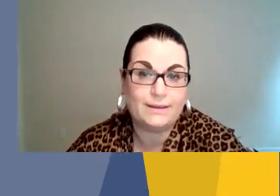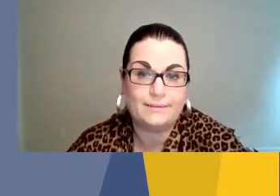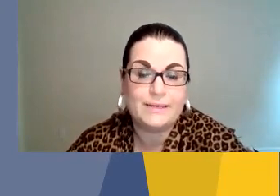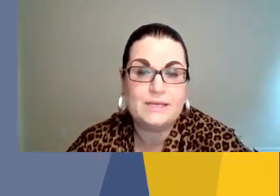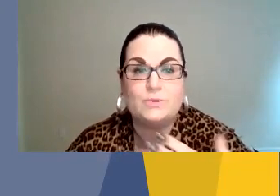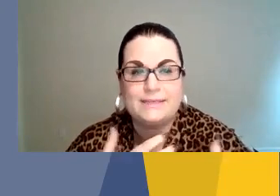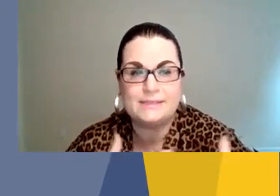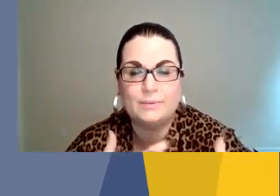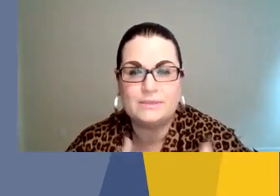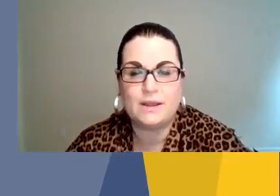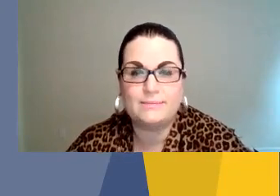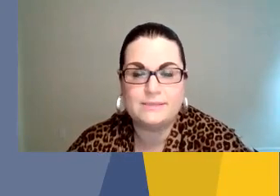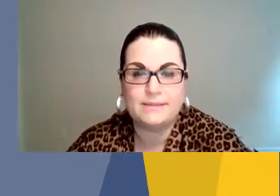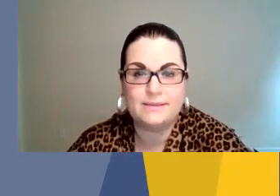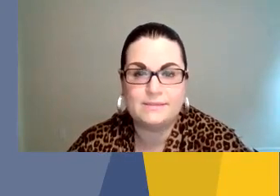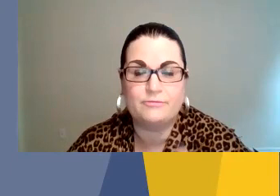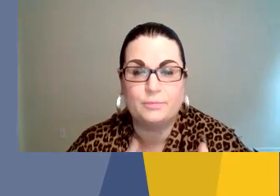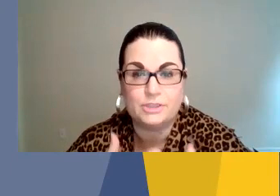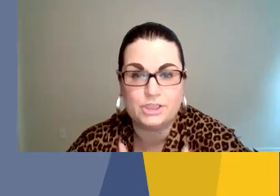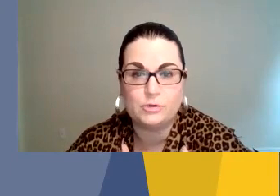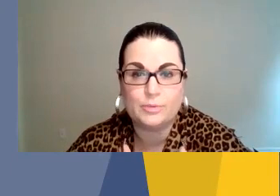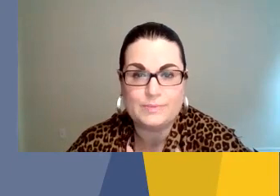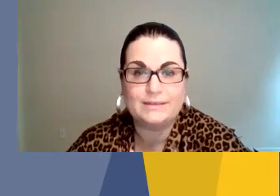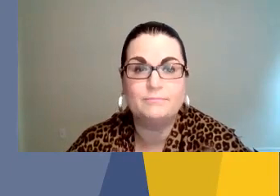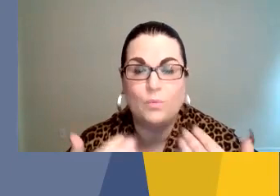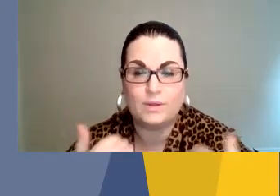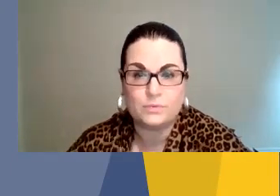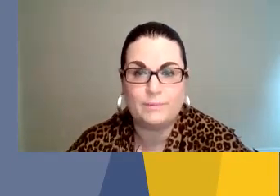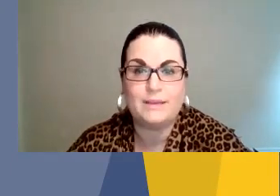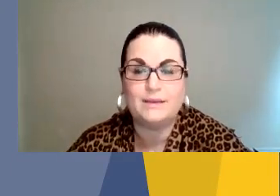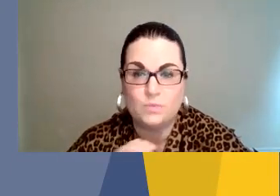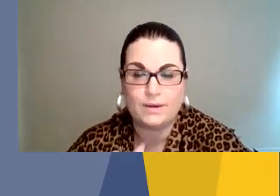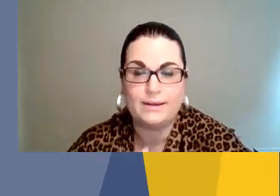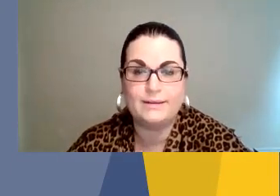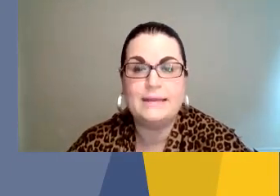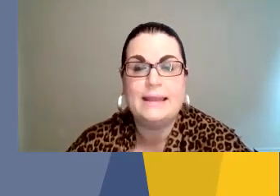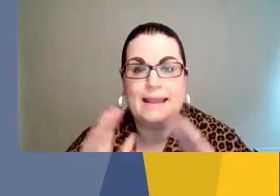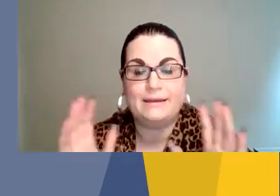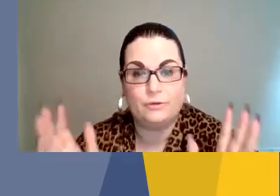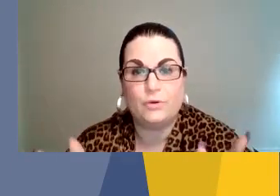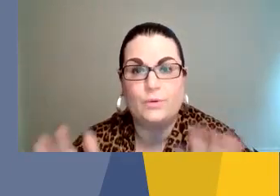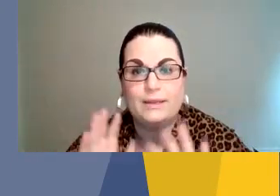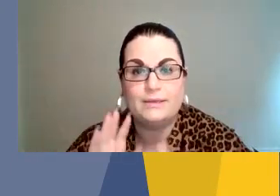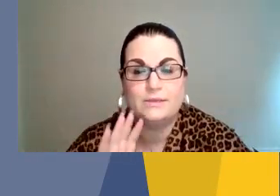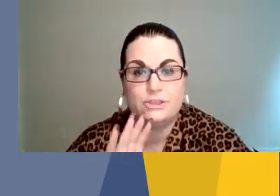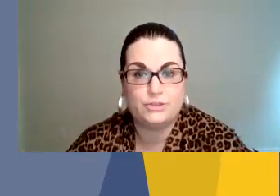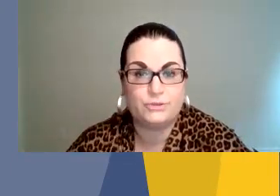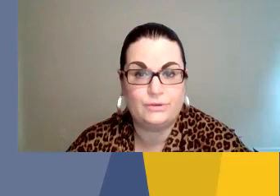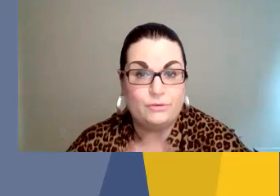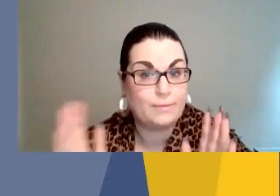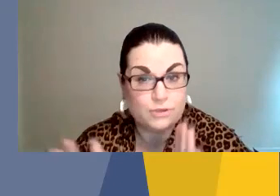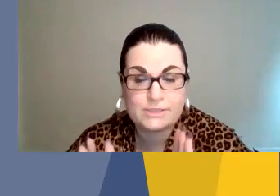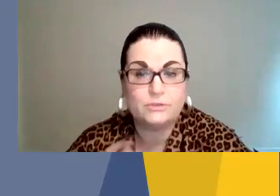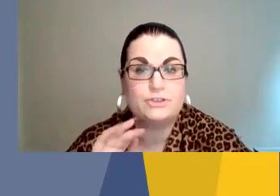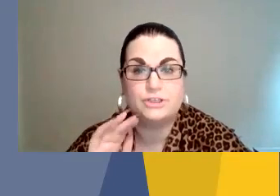lasts one day. So it takes a little bit of time to set things up from a logistical perspective, but once we meet, it's one day. And if you